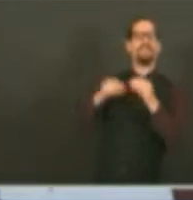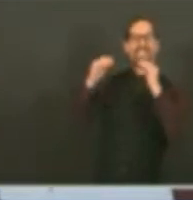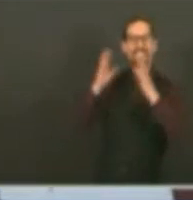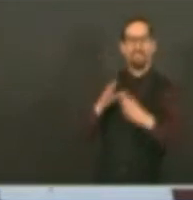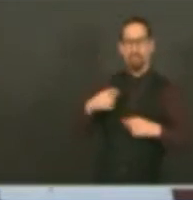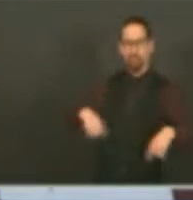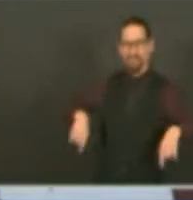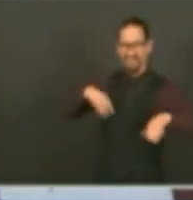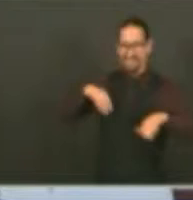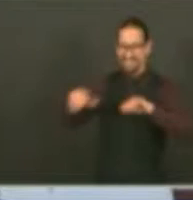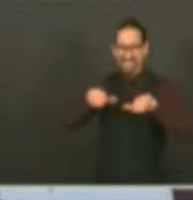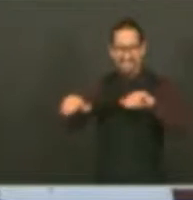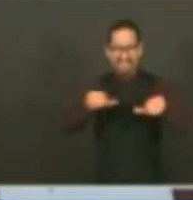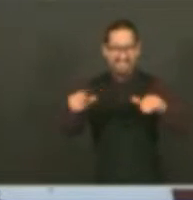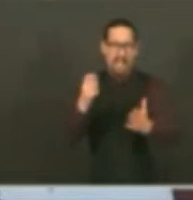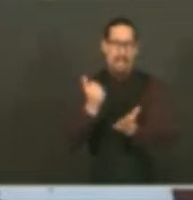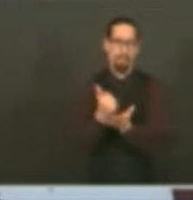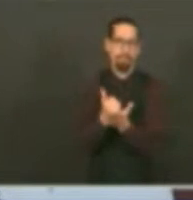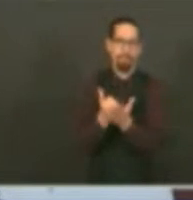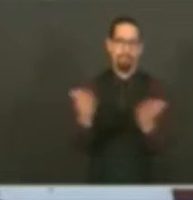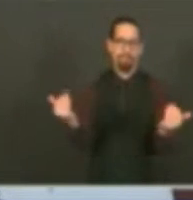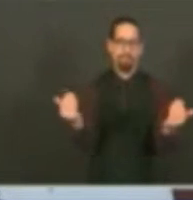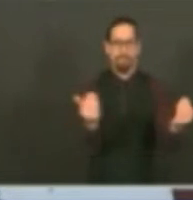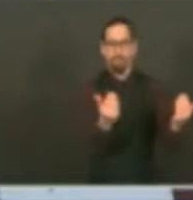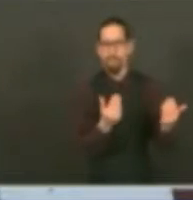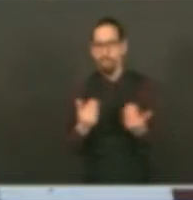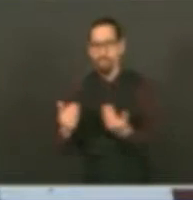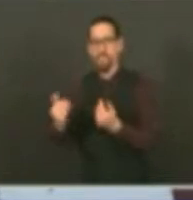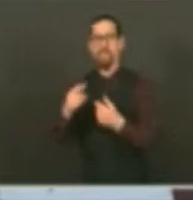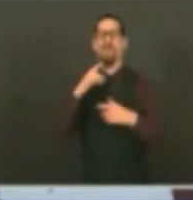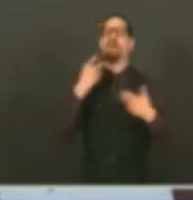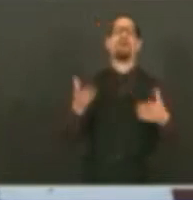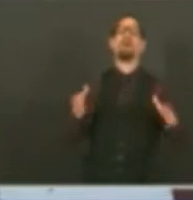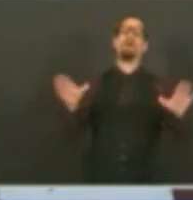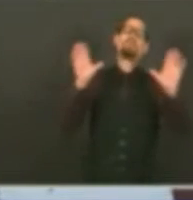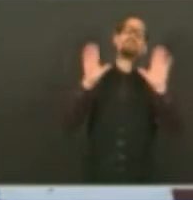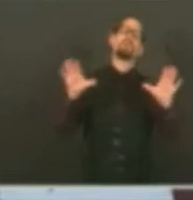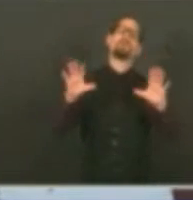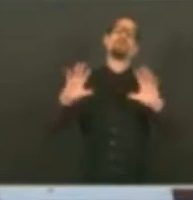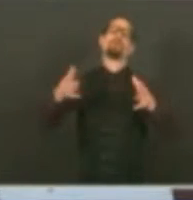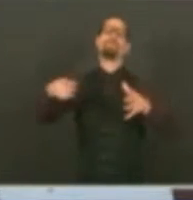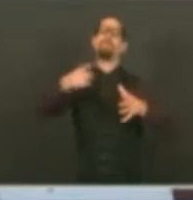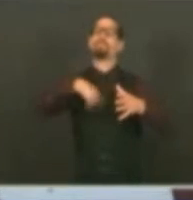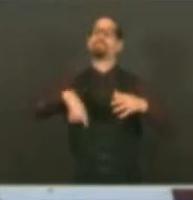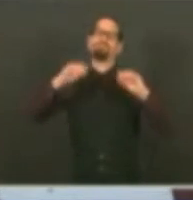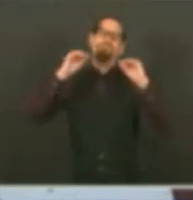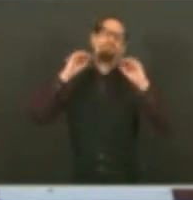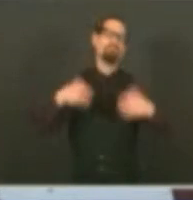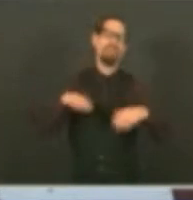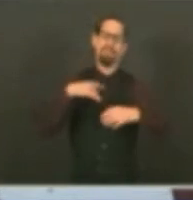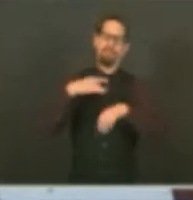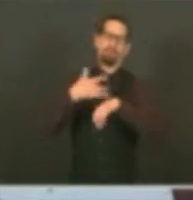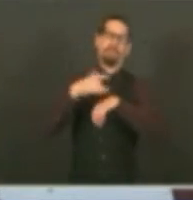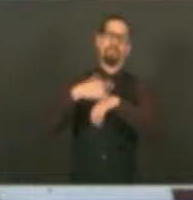amazing pool of substitute teachers, hundreds and hundreds of teachers. So yes, it's hard. We'll give you a hand. We have